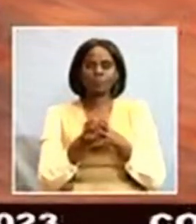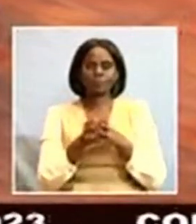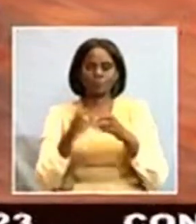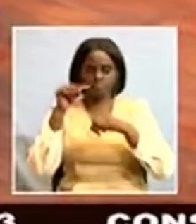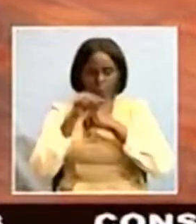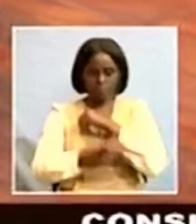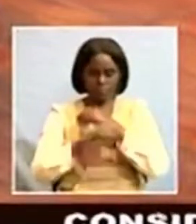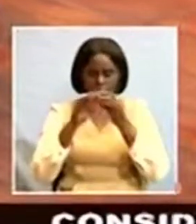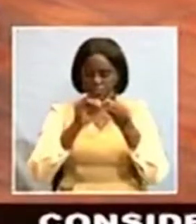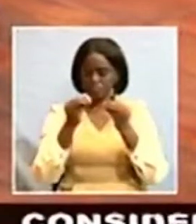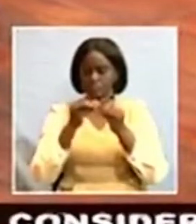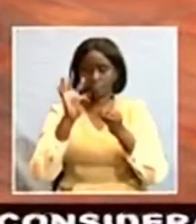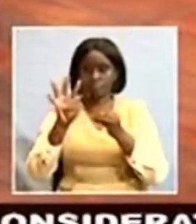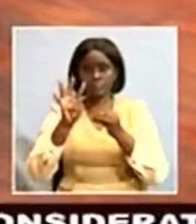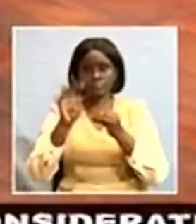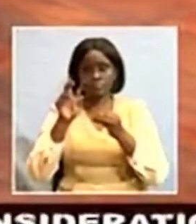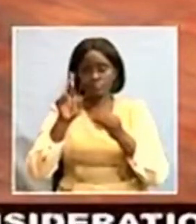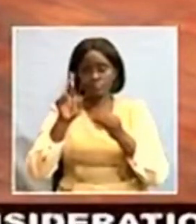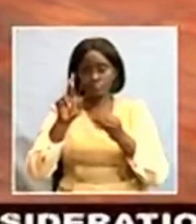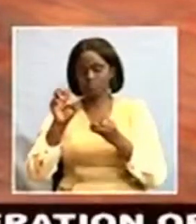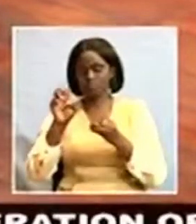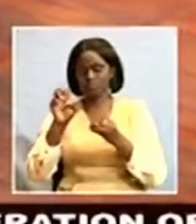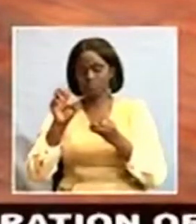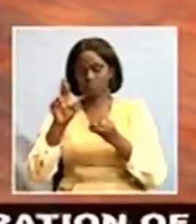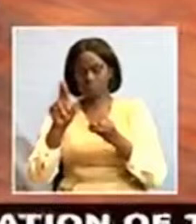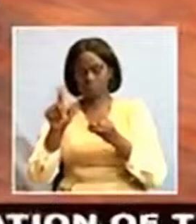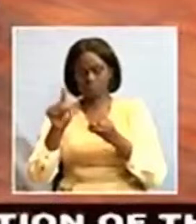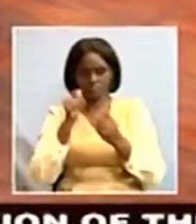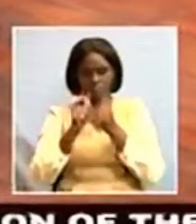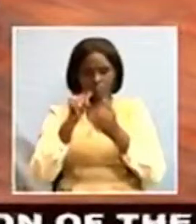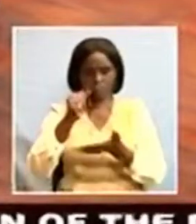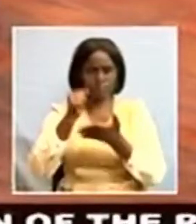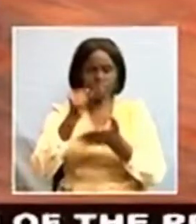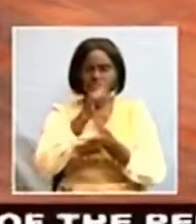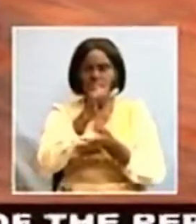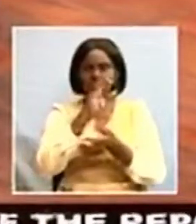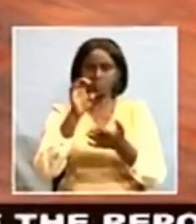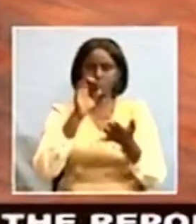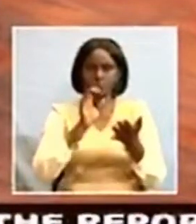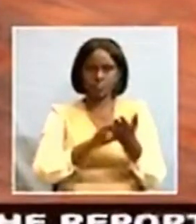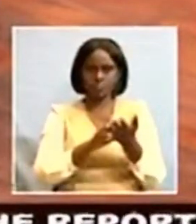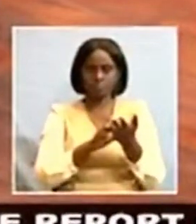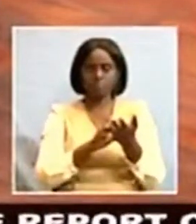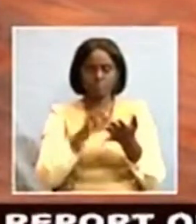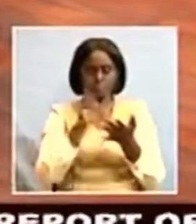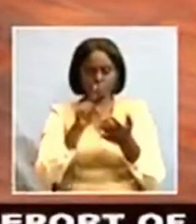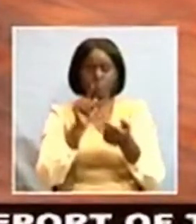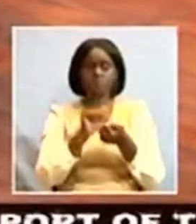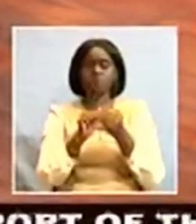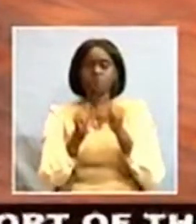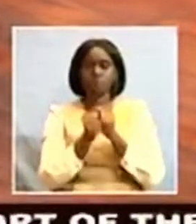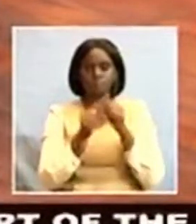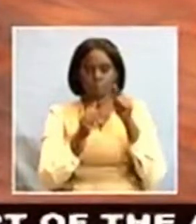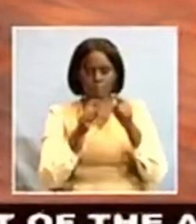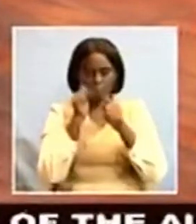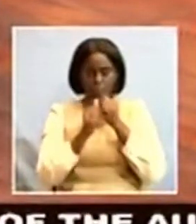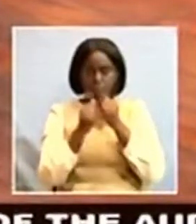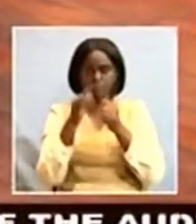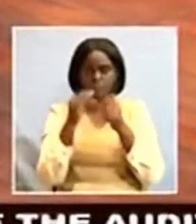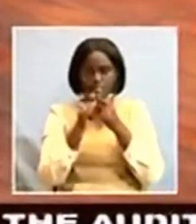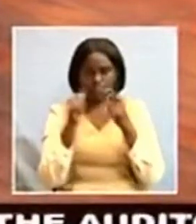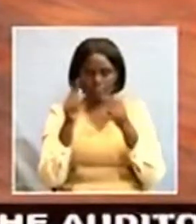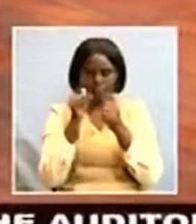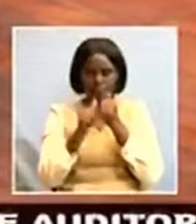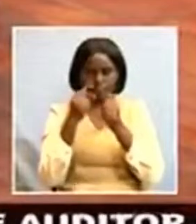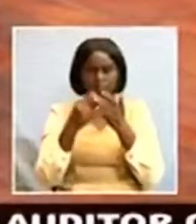Detail number 4 is on roller shutters, which was budgeted at 100,000. Cause of query, this was largely